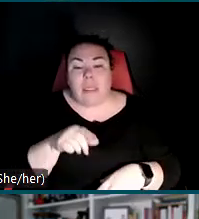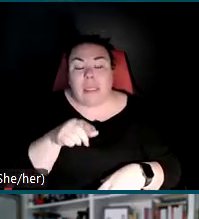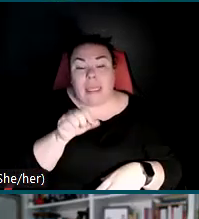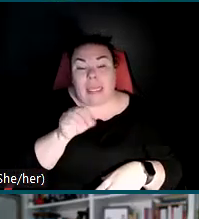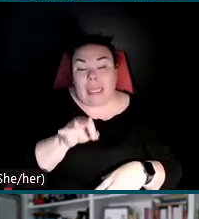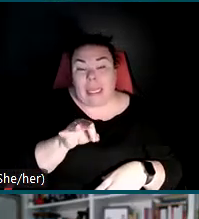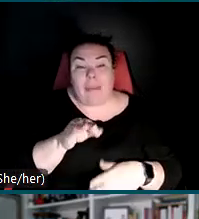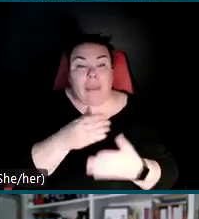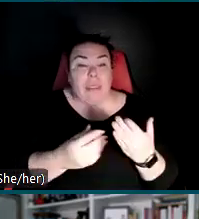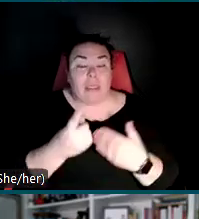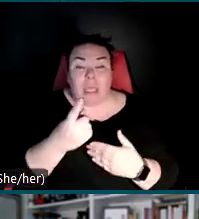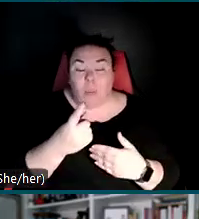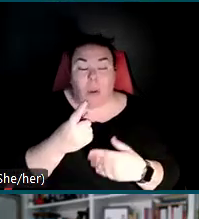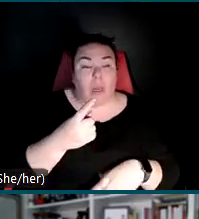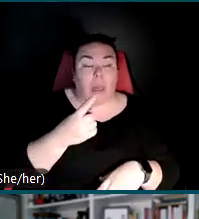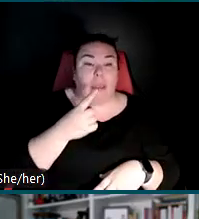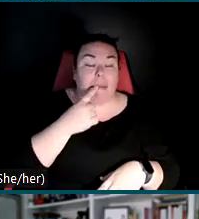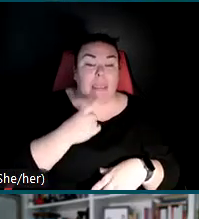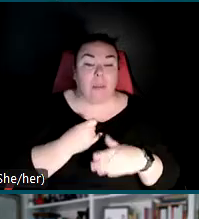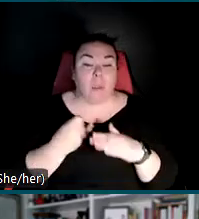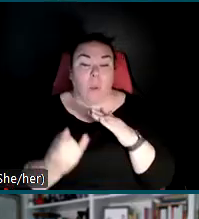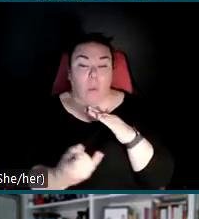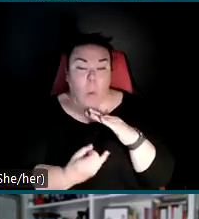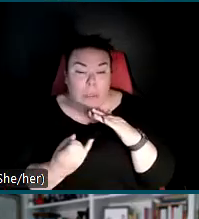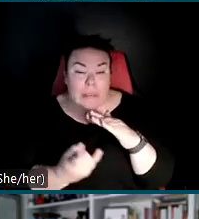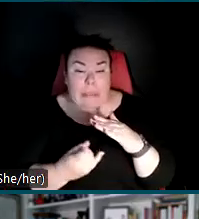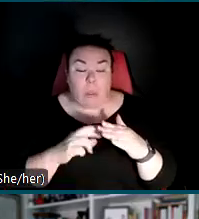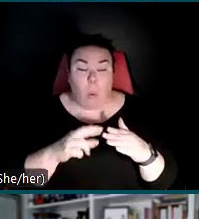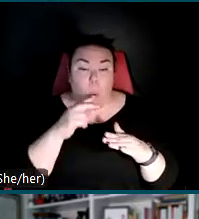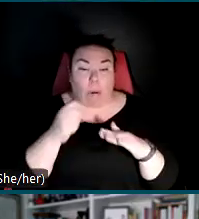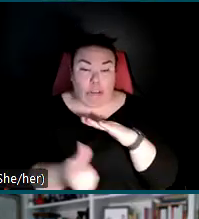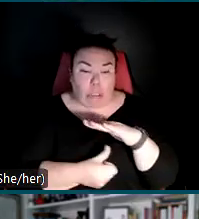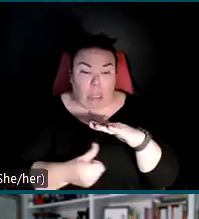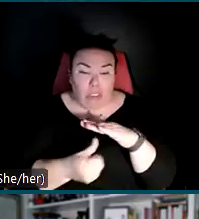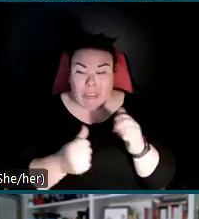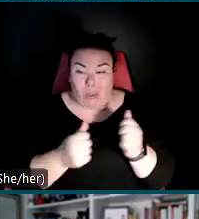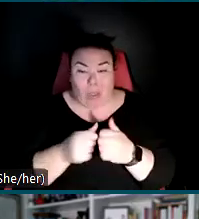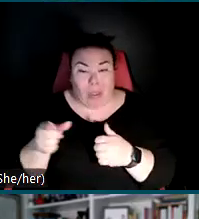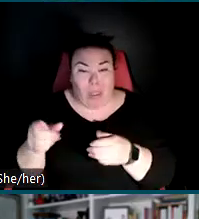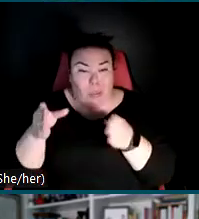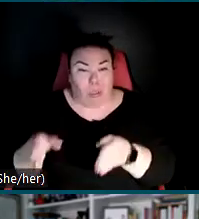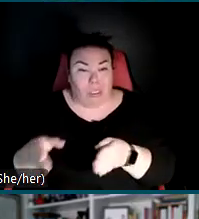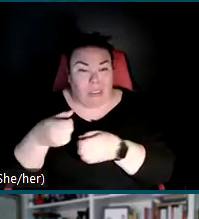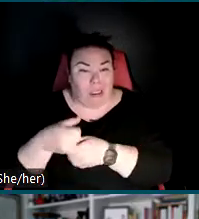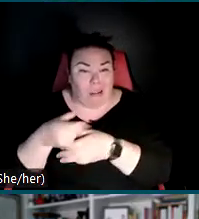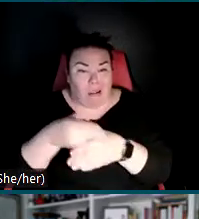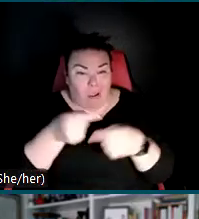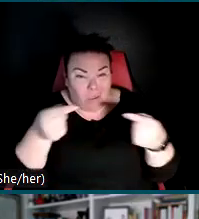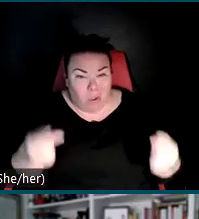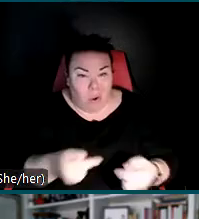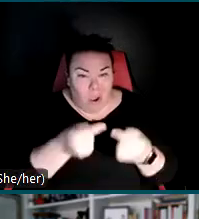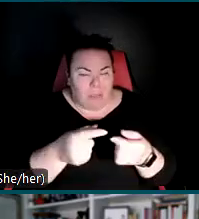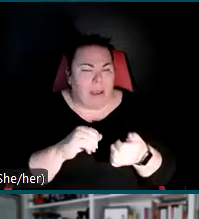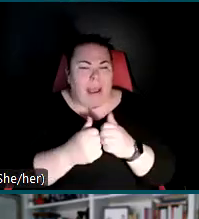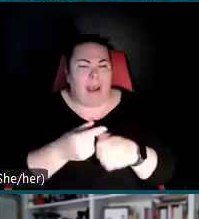someone's quarantined or sheltering in place with their harm doer, who's in their support network, how will they stay safe in